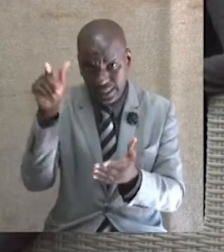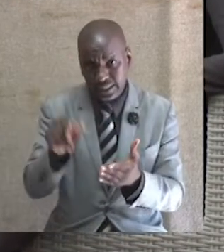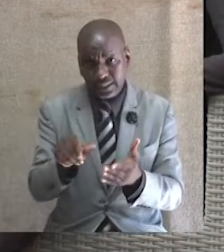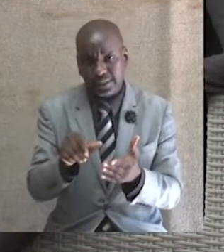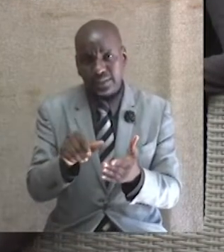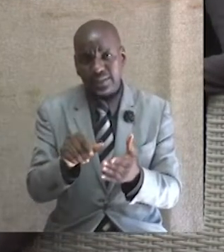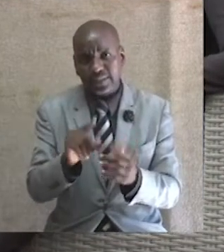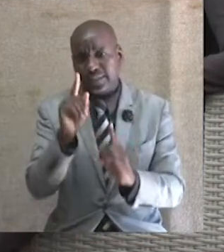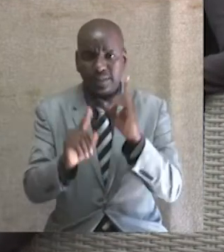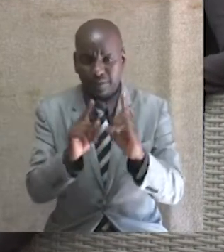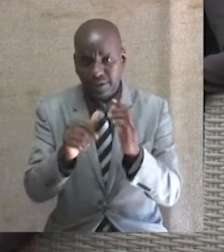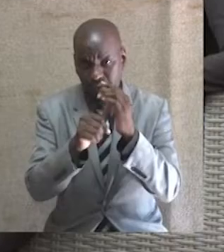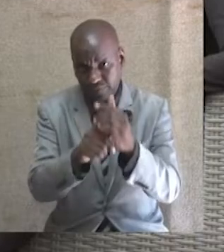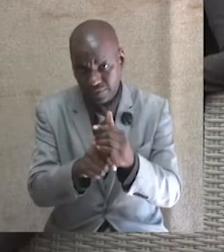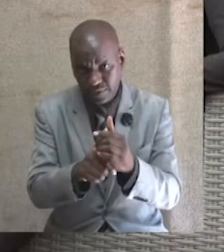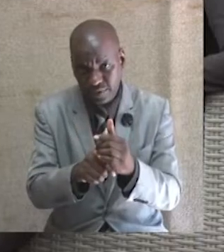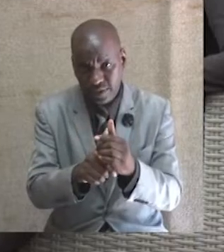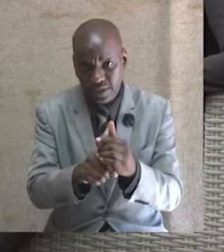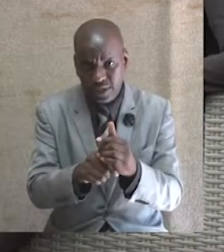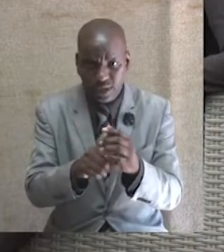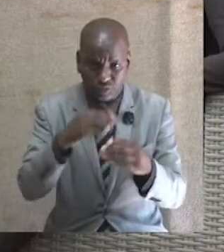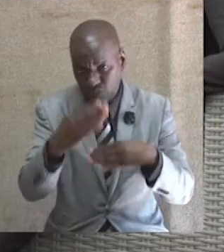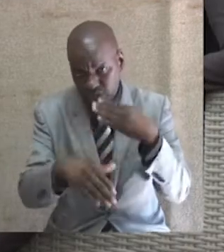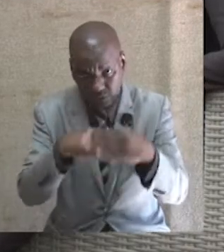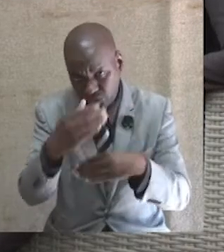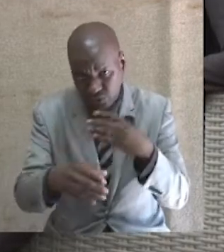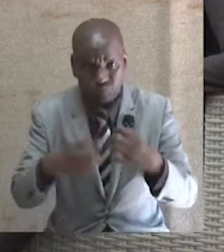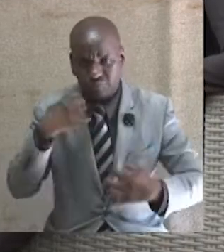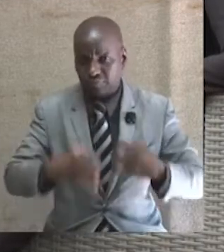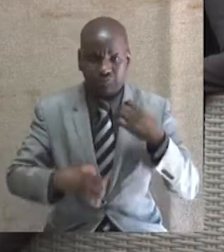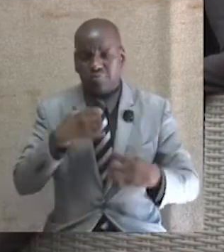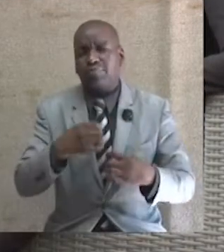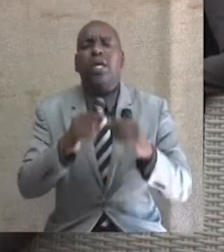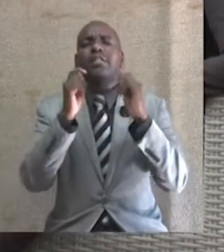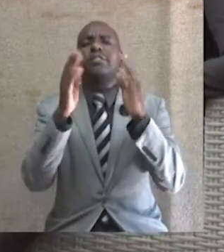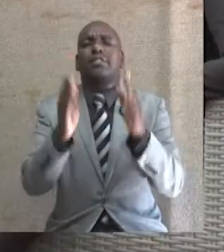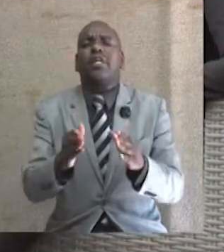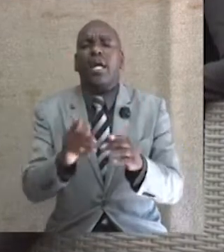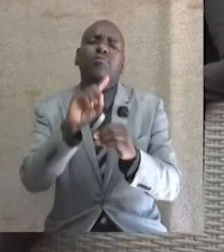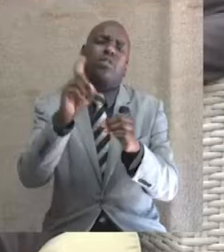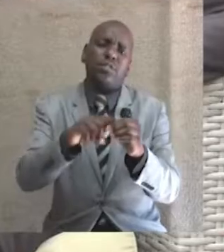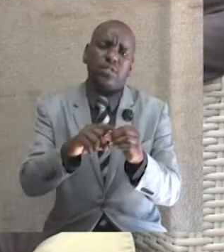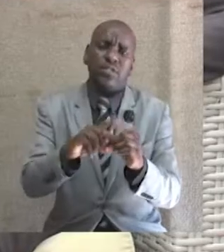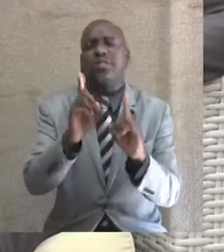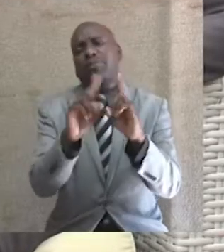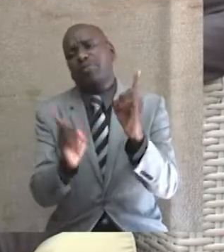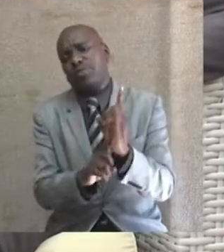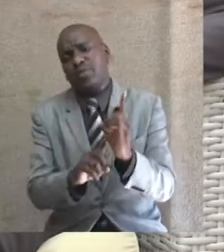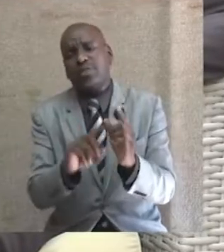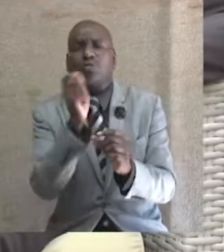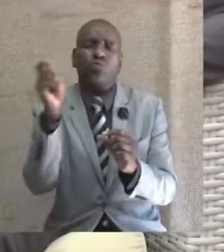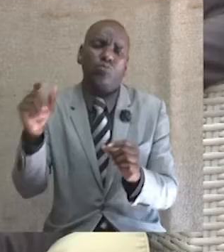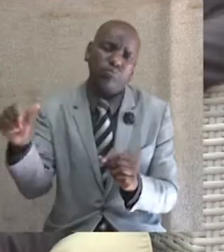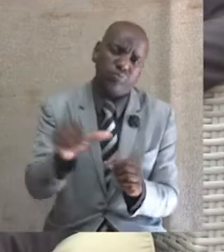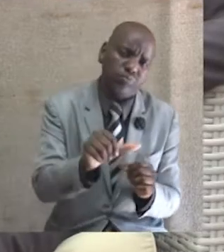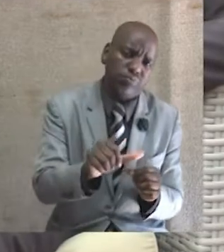learners are being, survivors rather, re-traumatized. The teacher asks the question, the school head, the deputy, you know, by